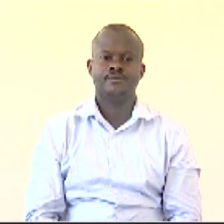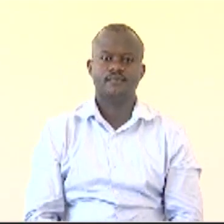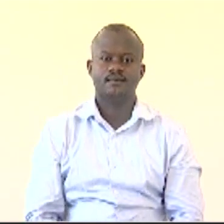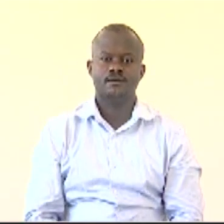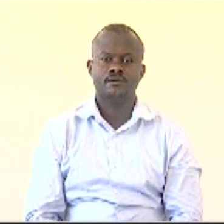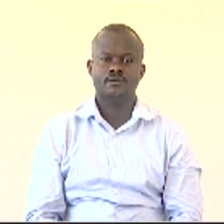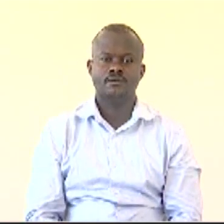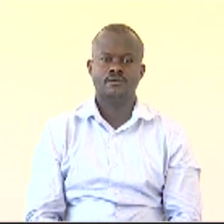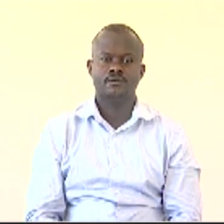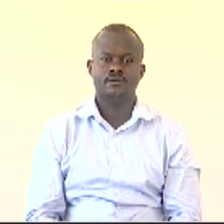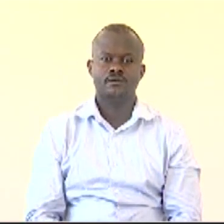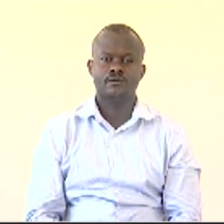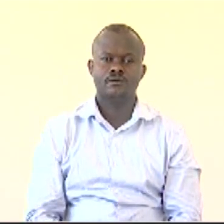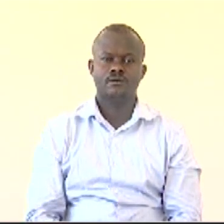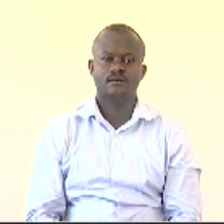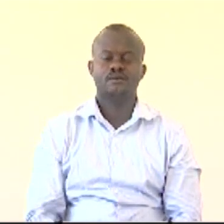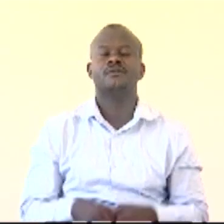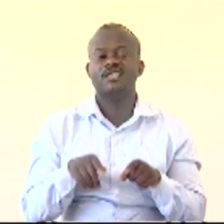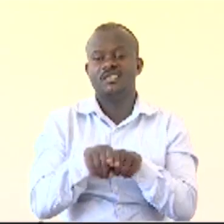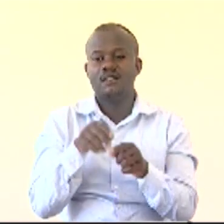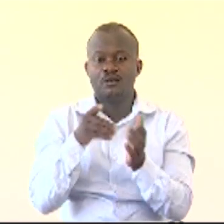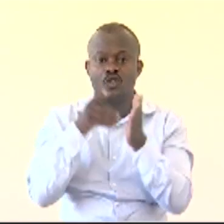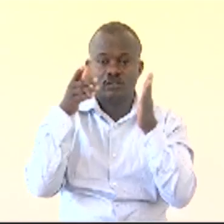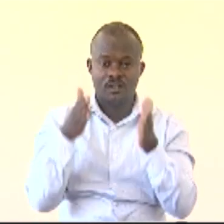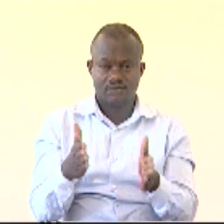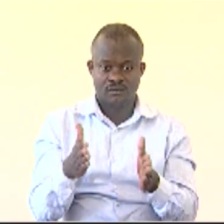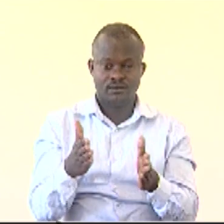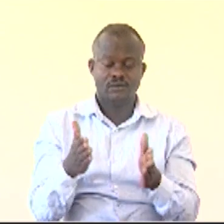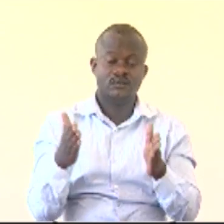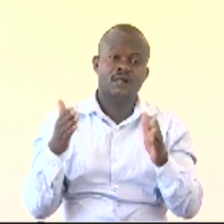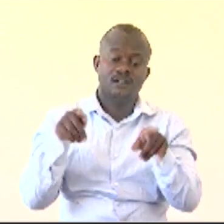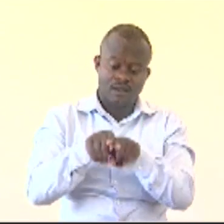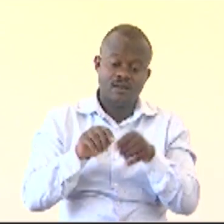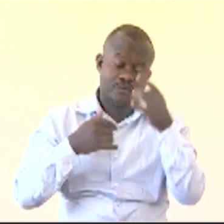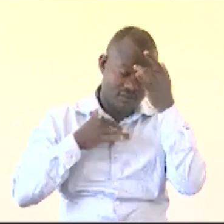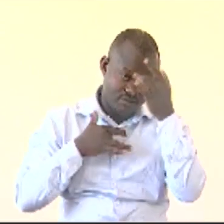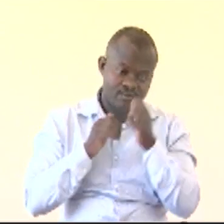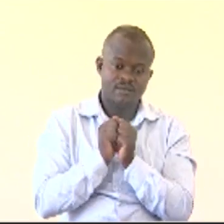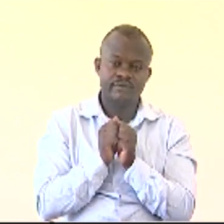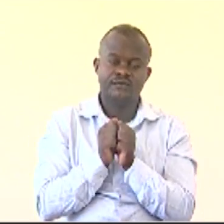So medical workers to become infected